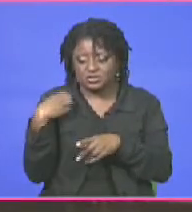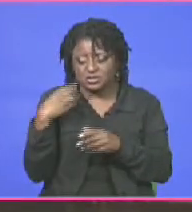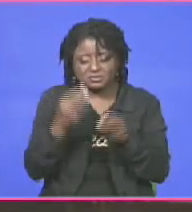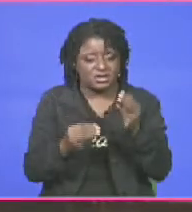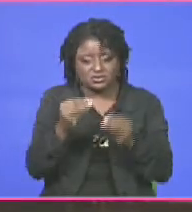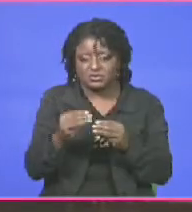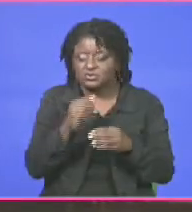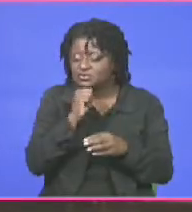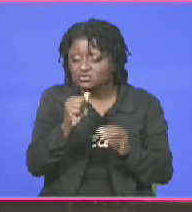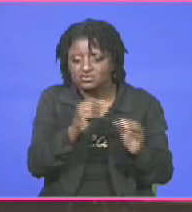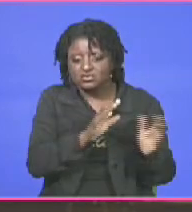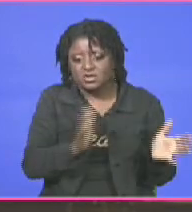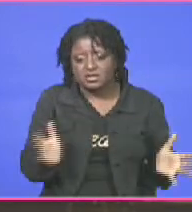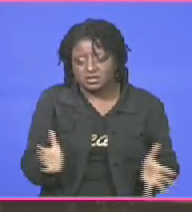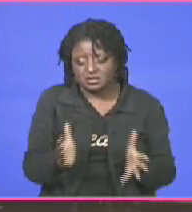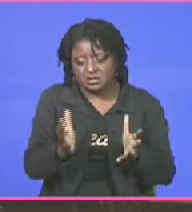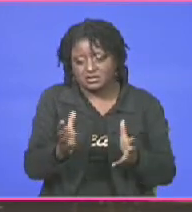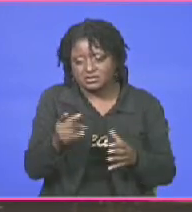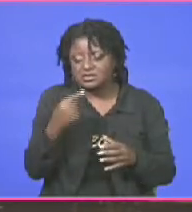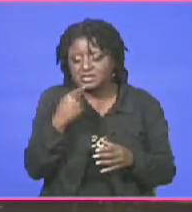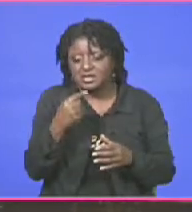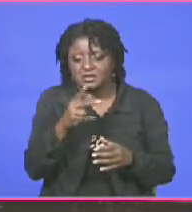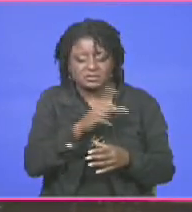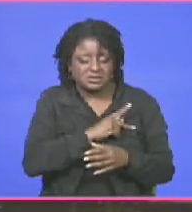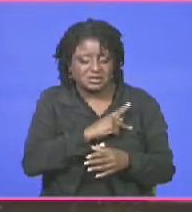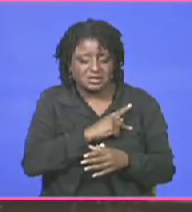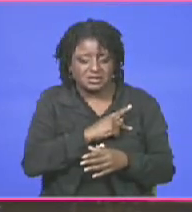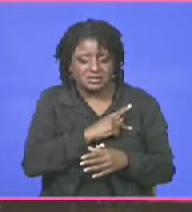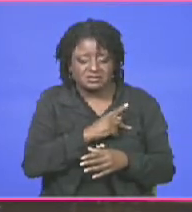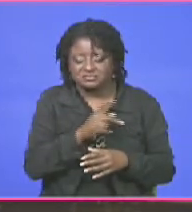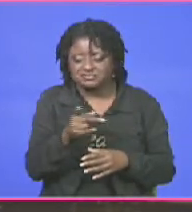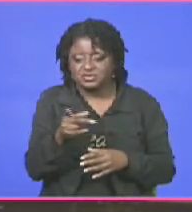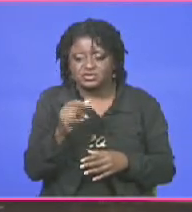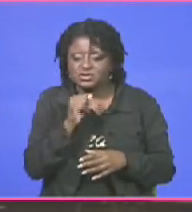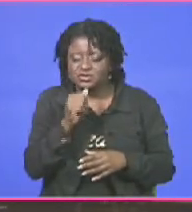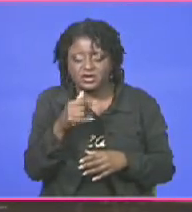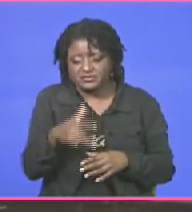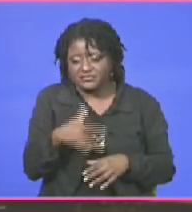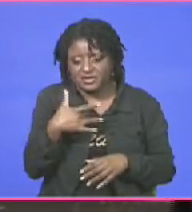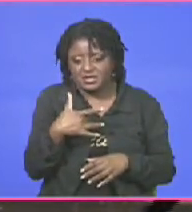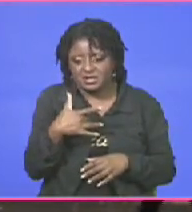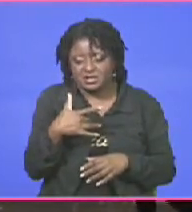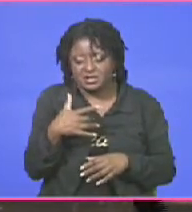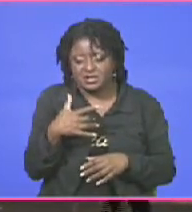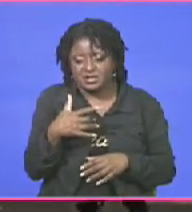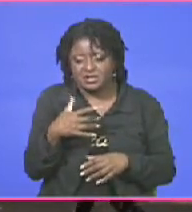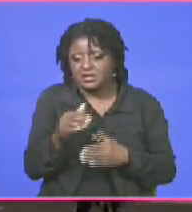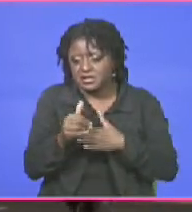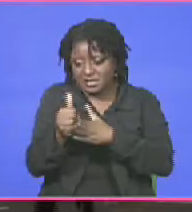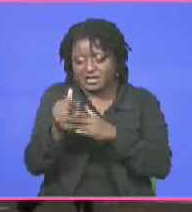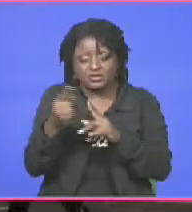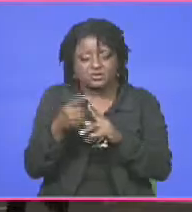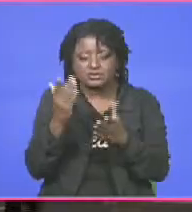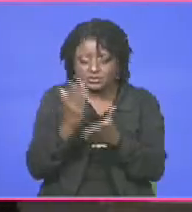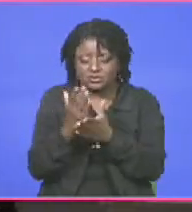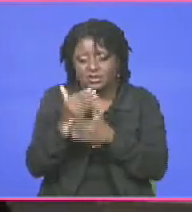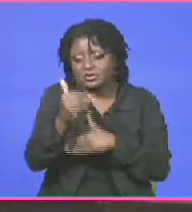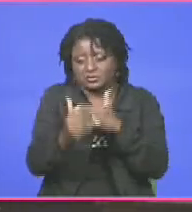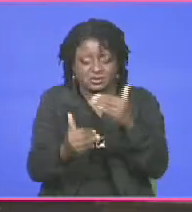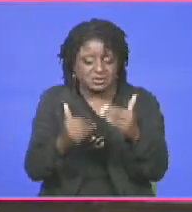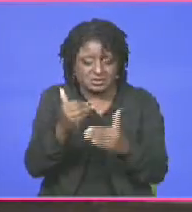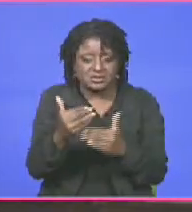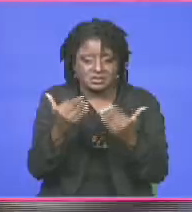told Mr. Knight that his arguments were premature and she did not feel legally bound to discontinue the proceedings at this